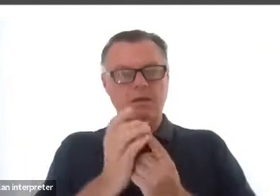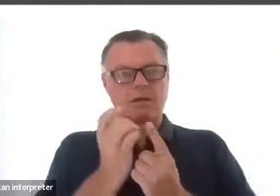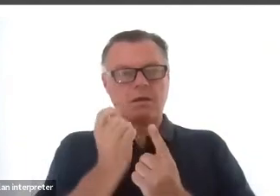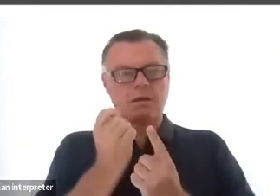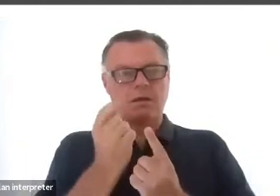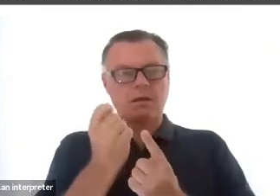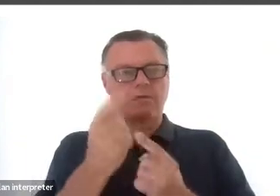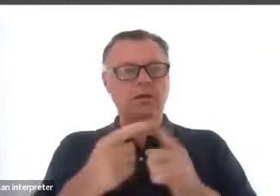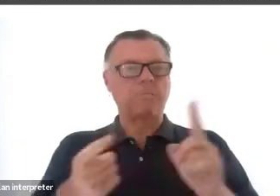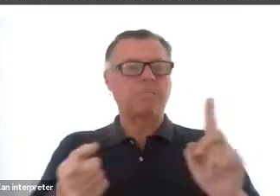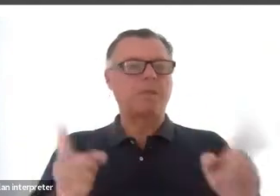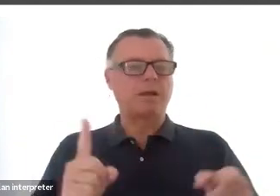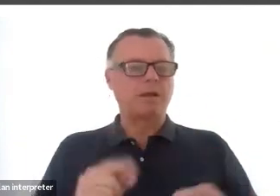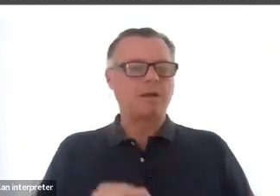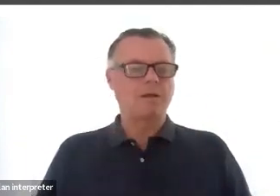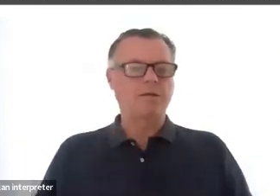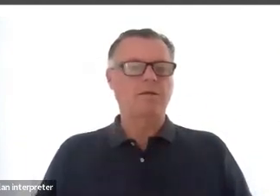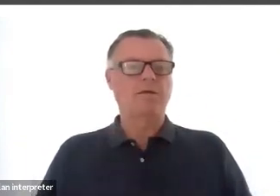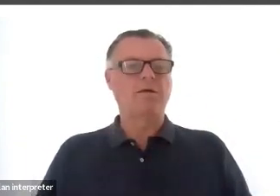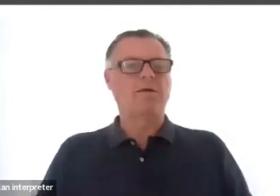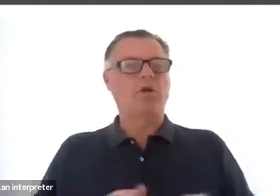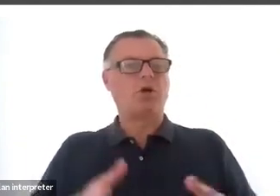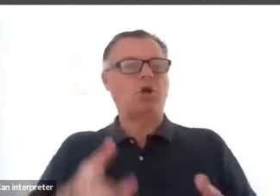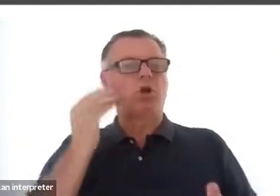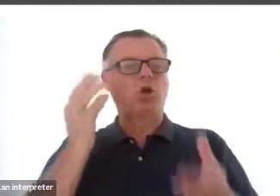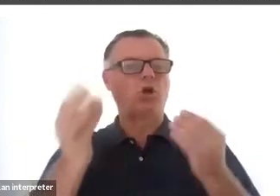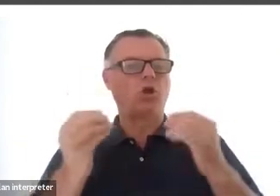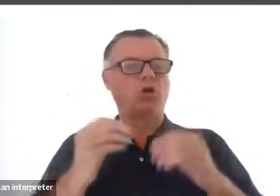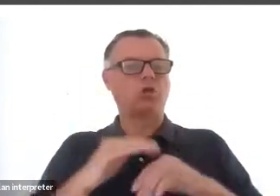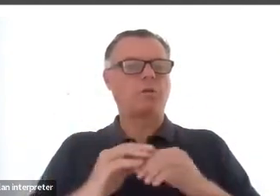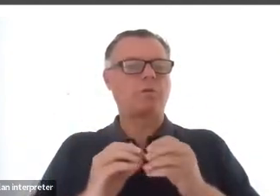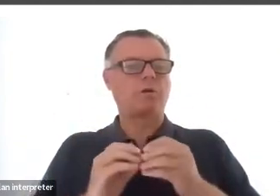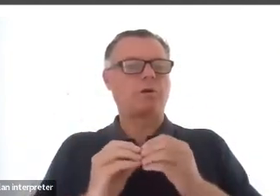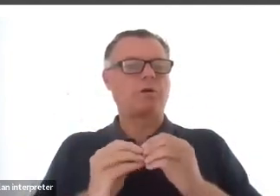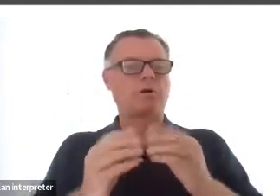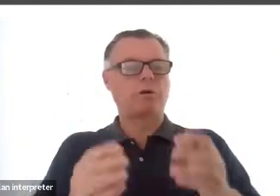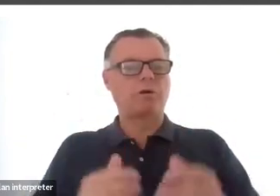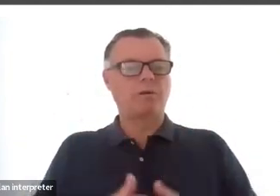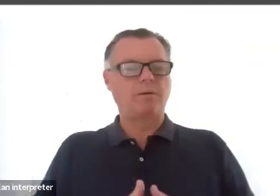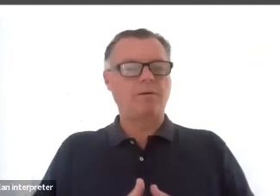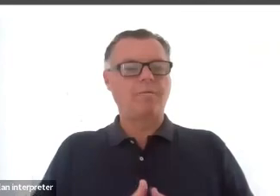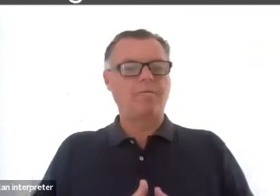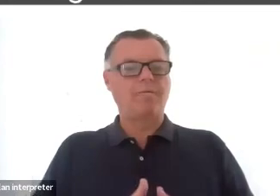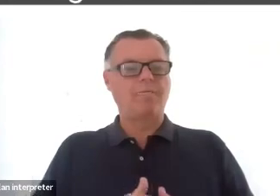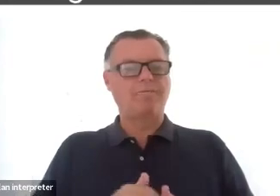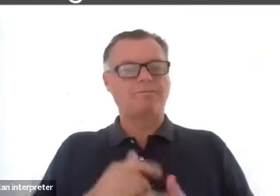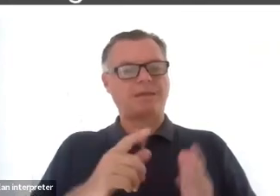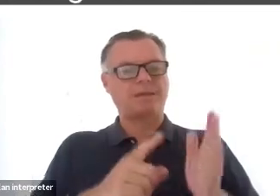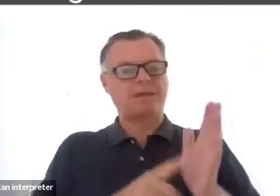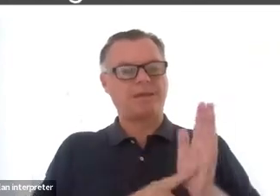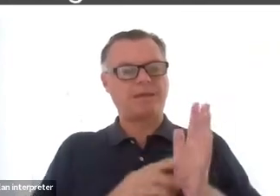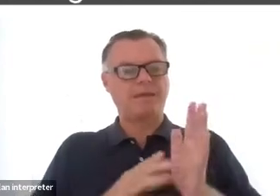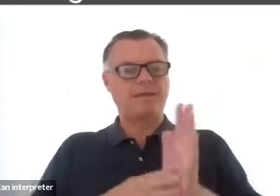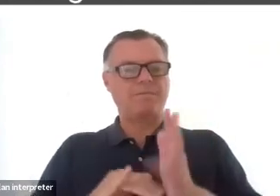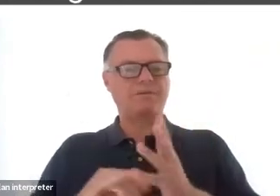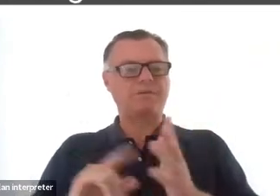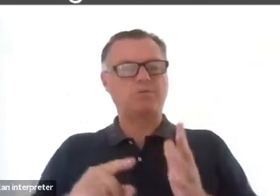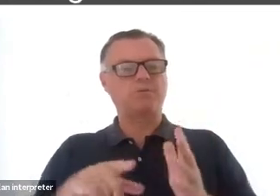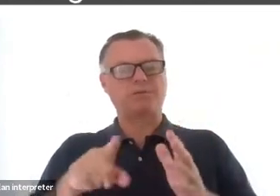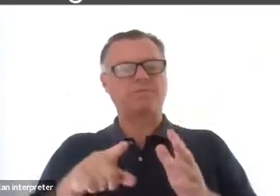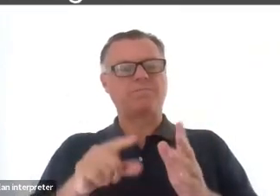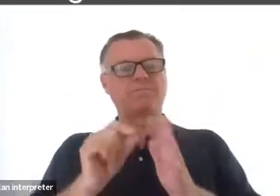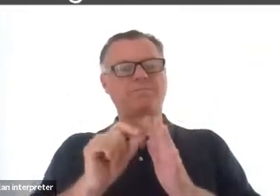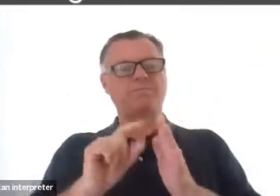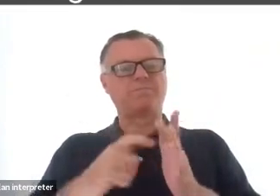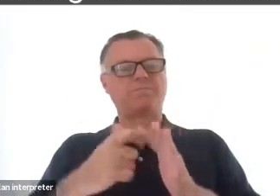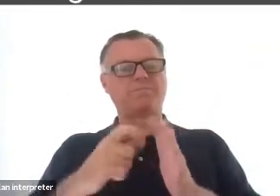learning taking shape over time? Picklework isn't an LMS. It's a learner support tool designed to